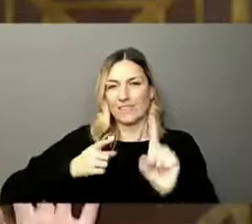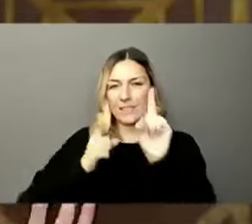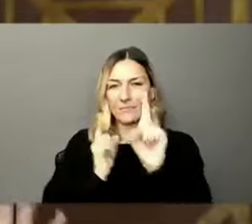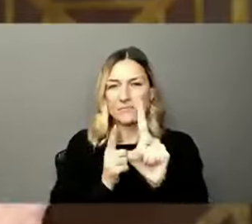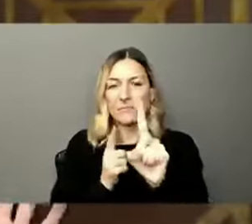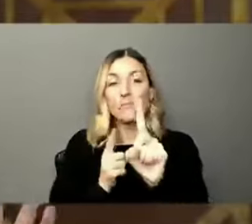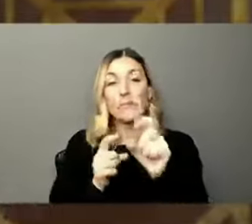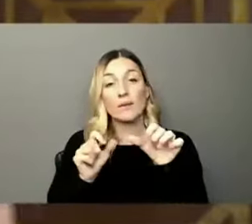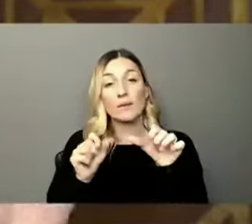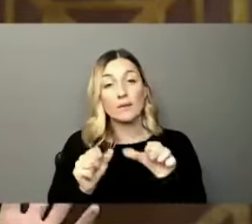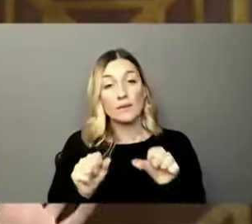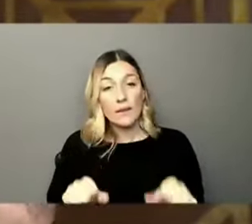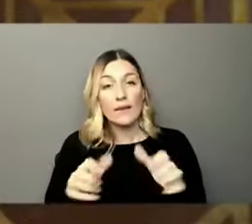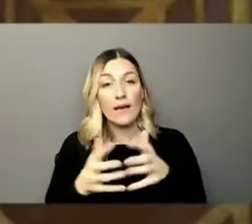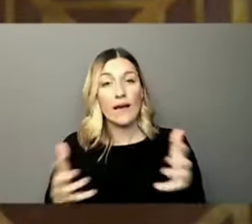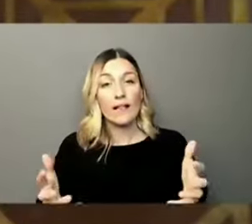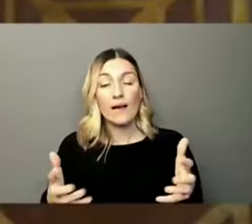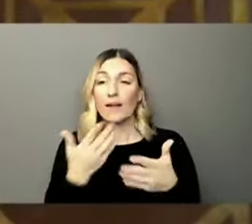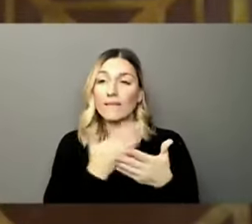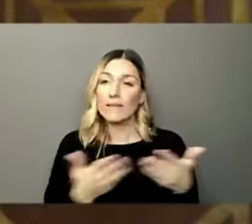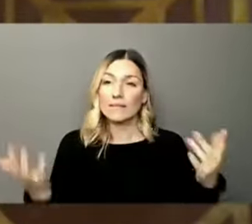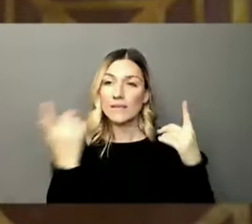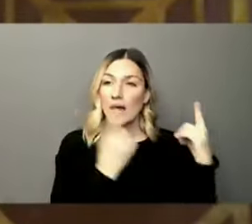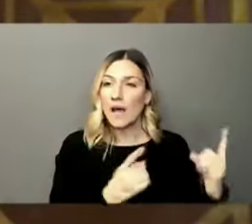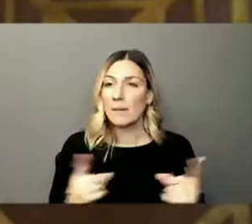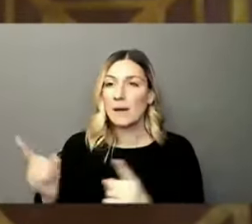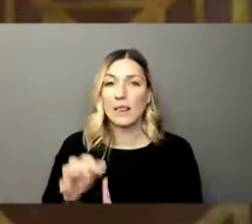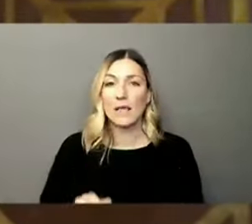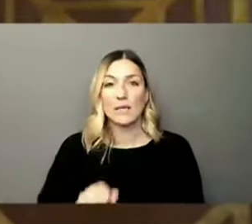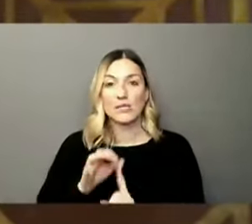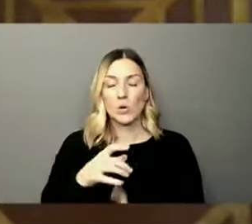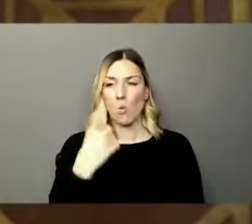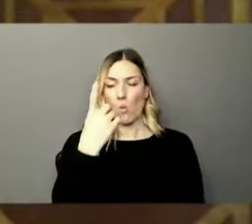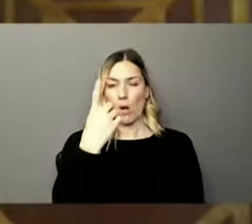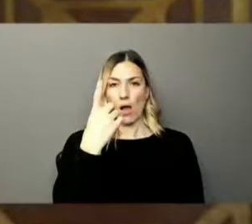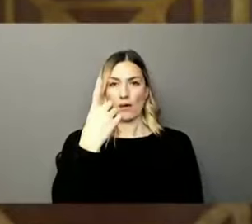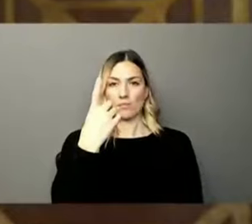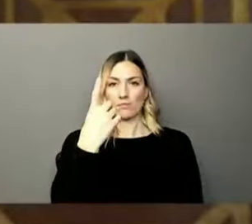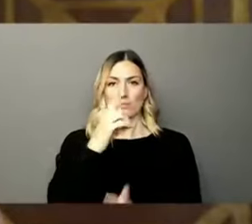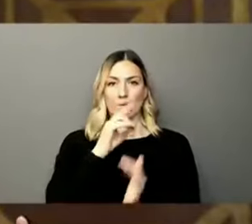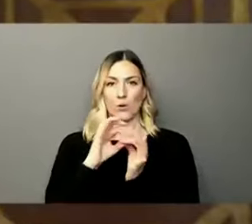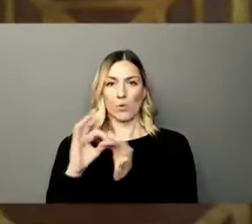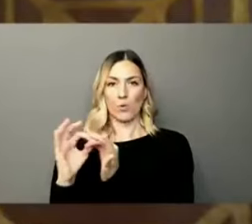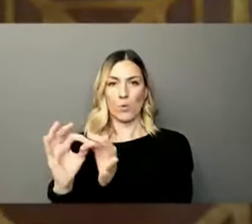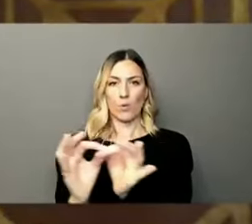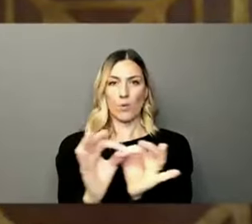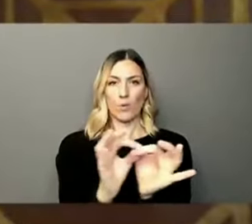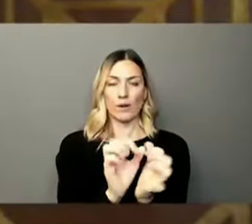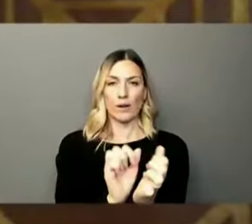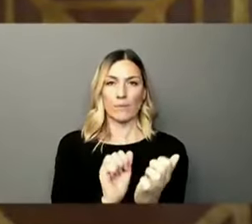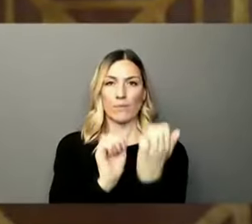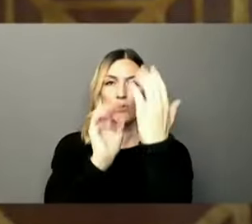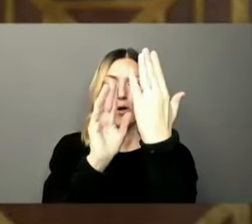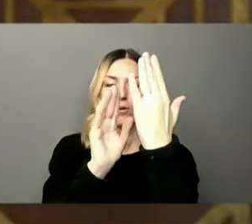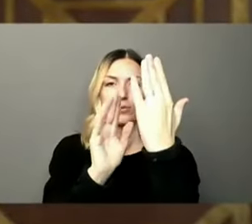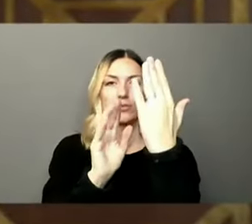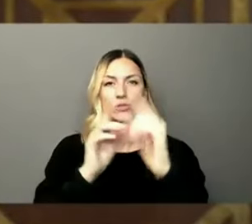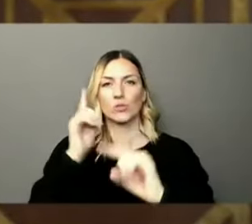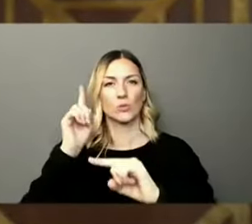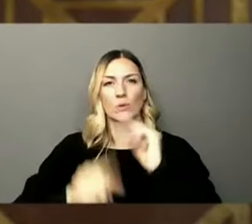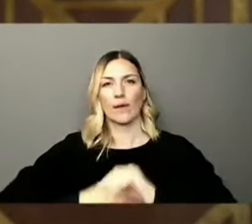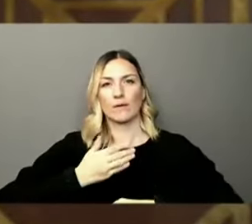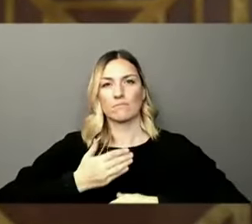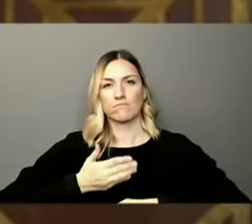can have a lot of things, you know, going on, but unless you have really a coordinated approach, you're unlikely to move the ball really fast and really